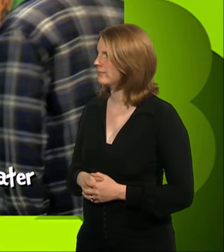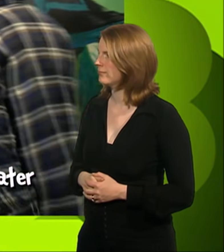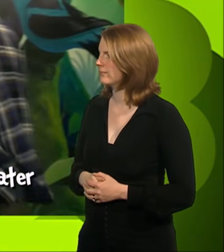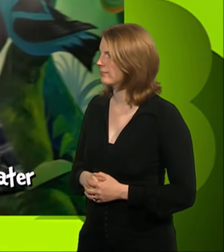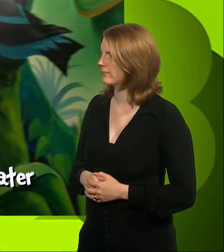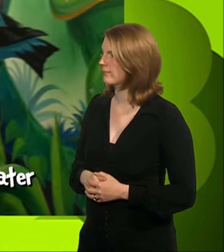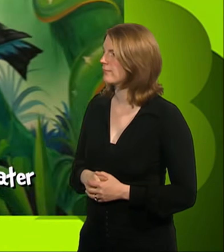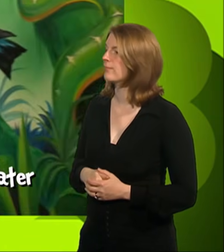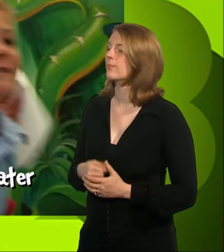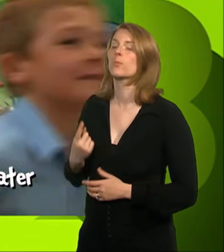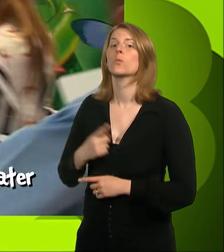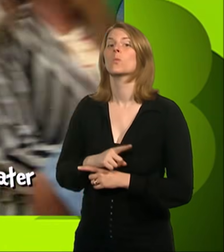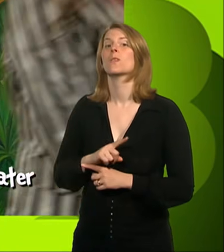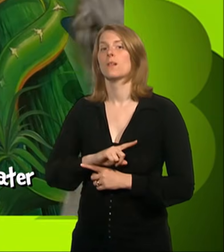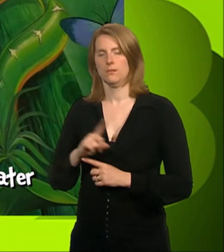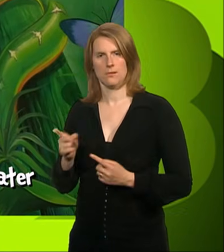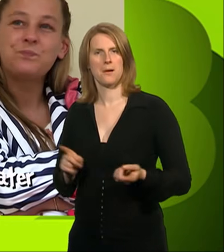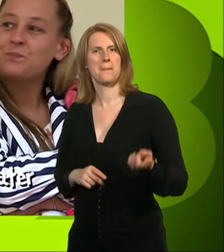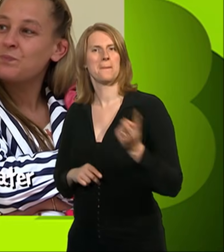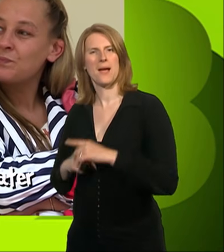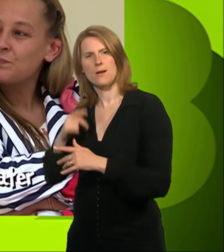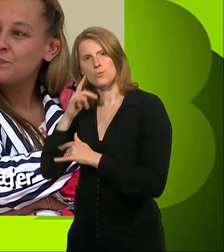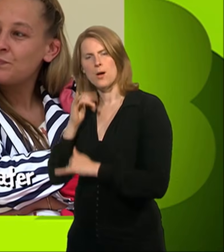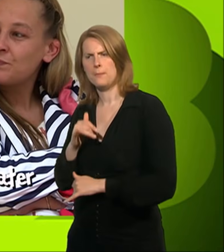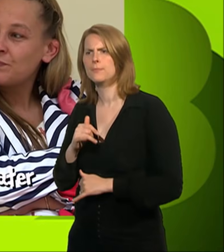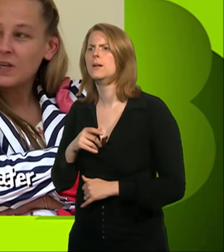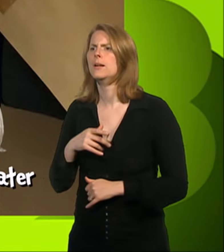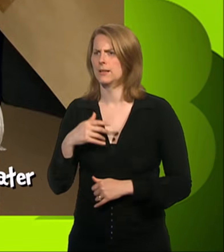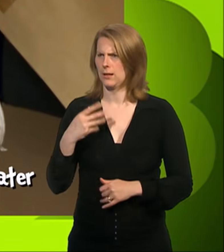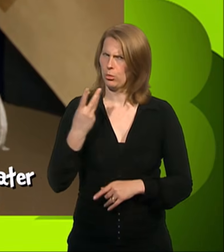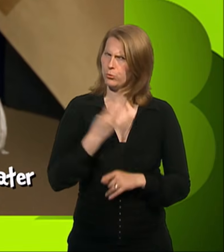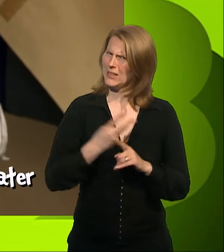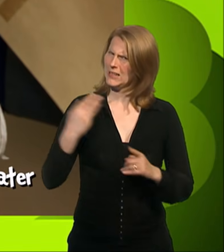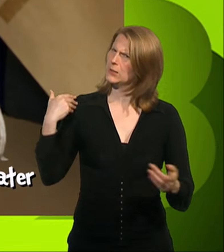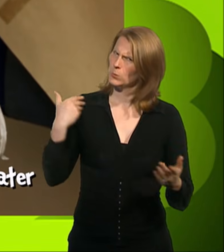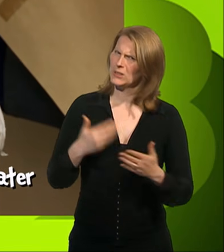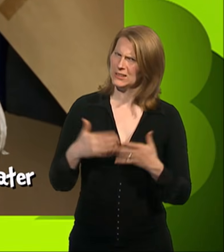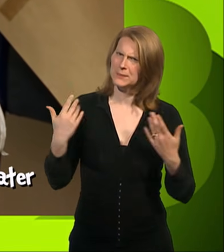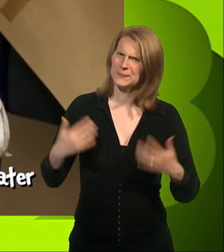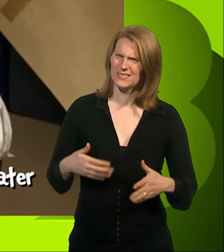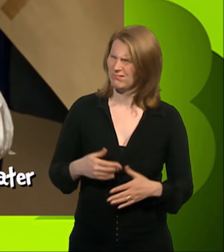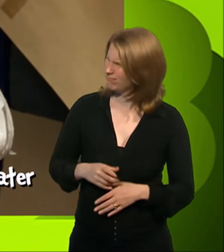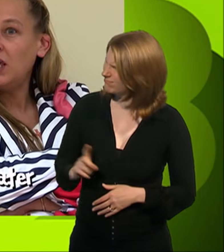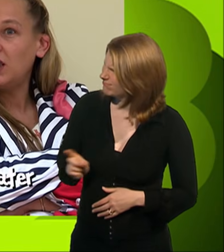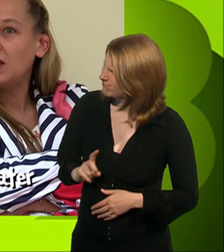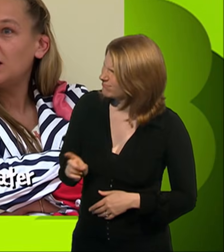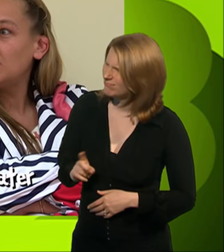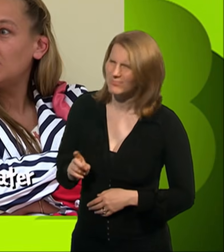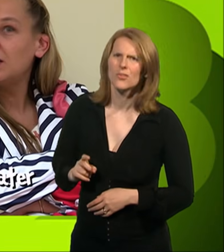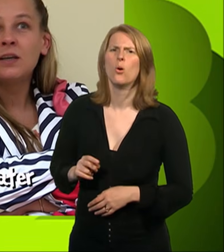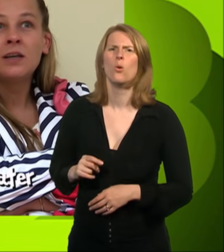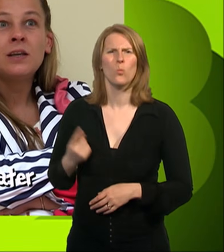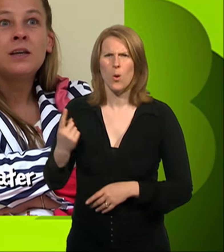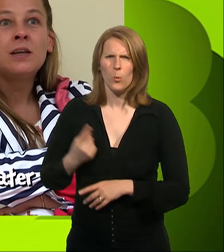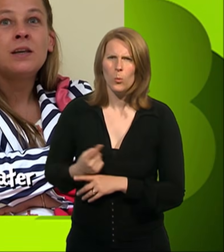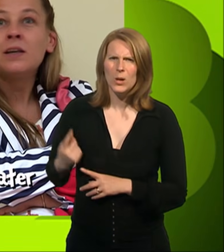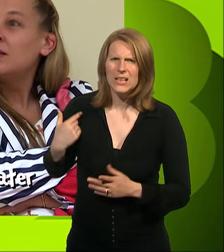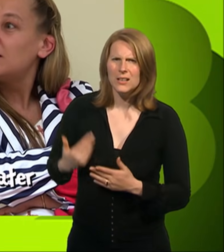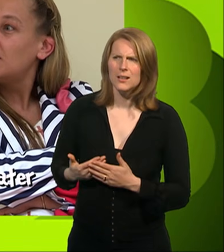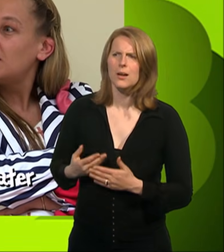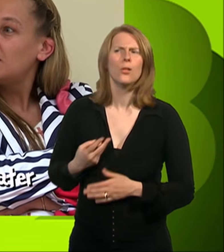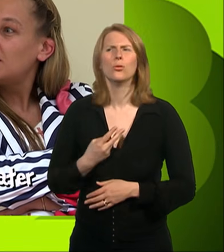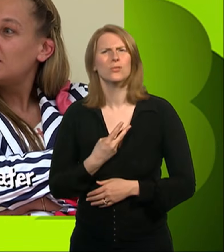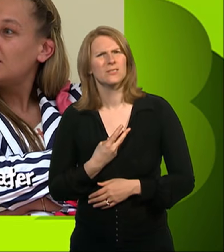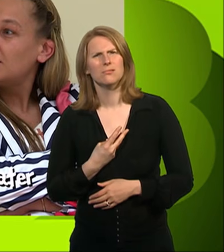One week later, and Charlie's back for his checkup. It's been 3 weeks. What? It's been a week. 3.